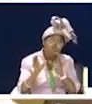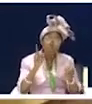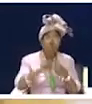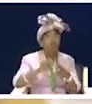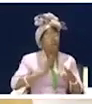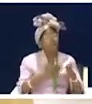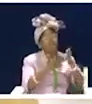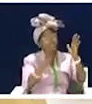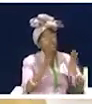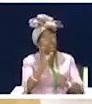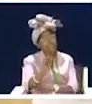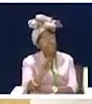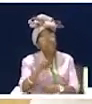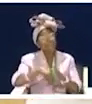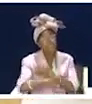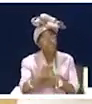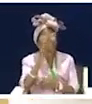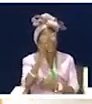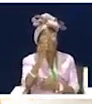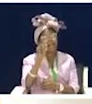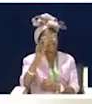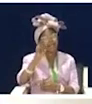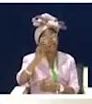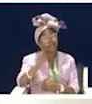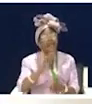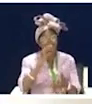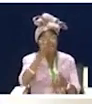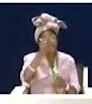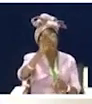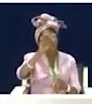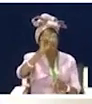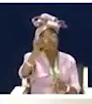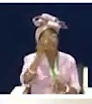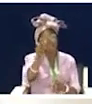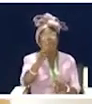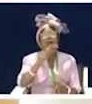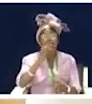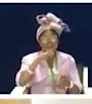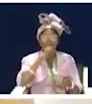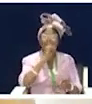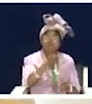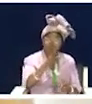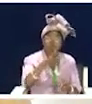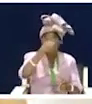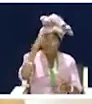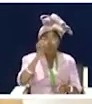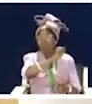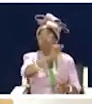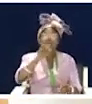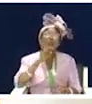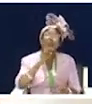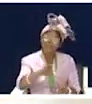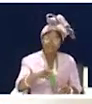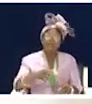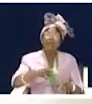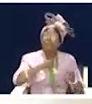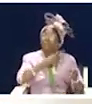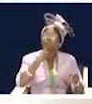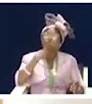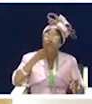our leaders in Kano and in Abuja. But I can assure you, because you are a pastor, you will be